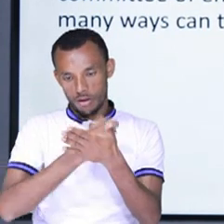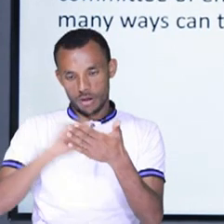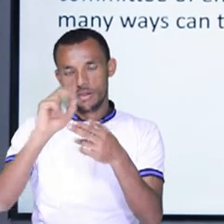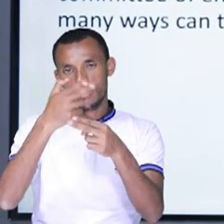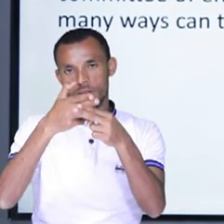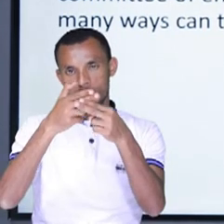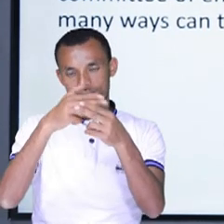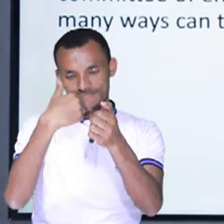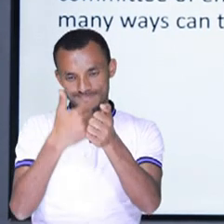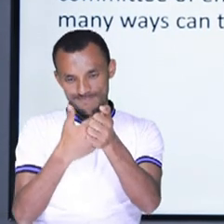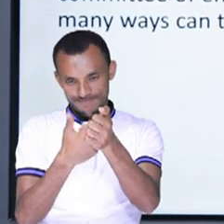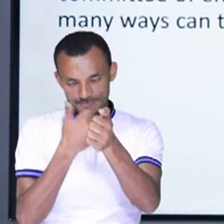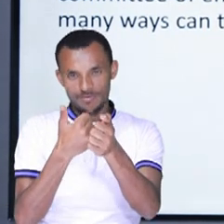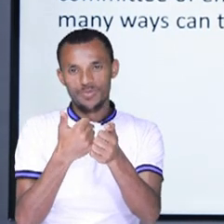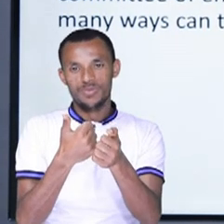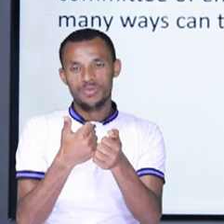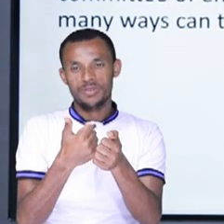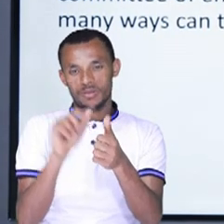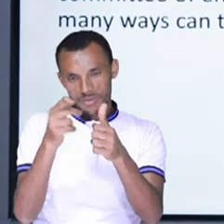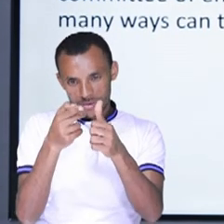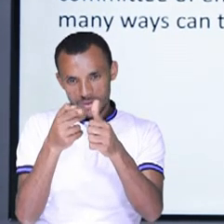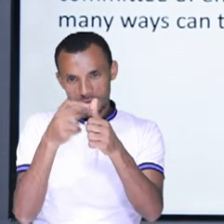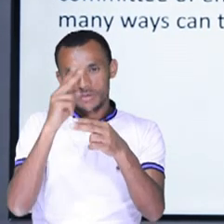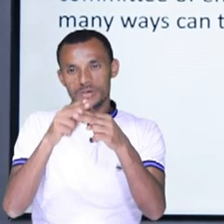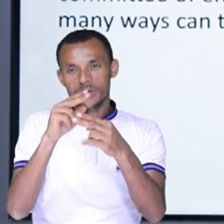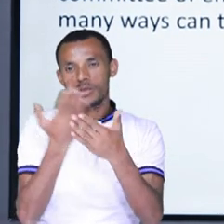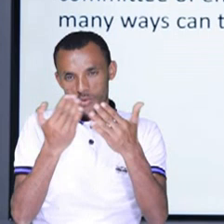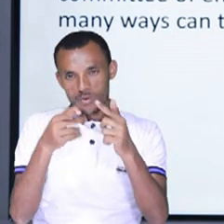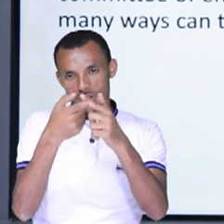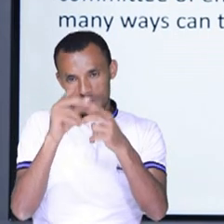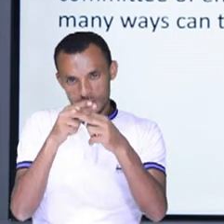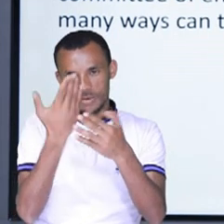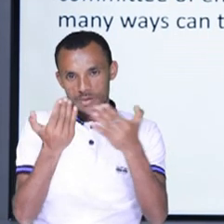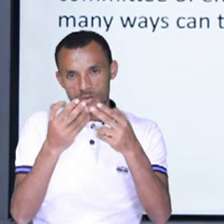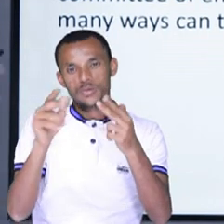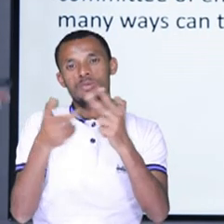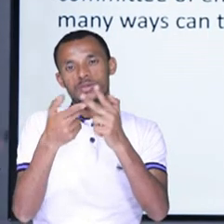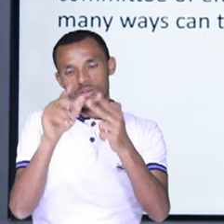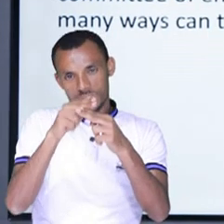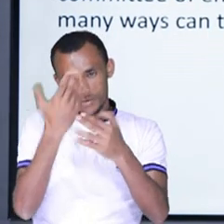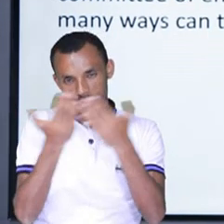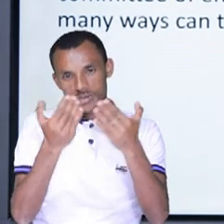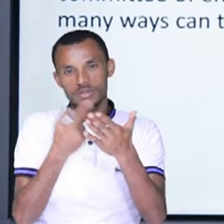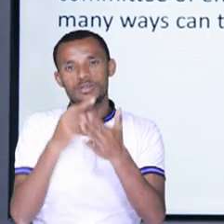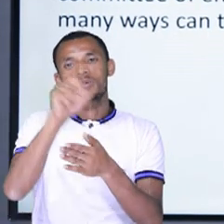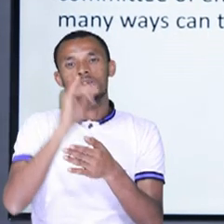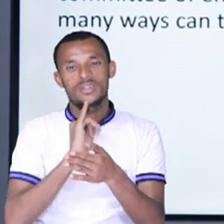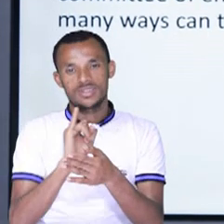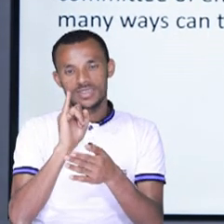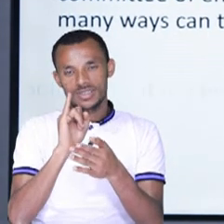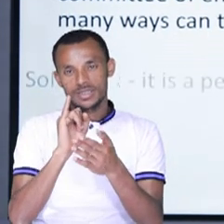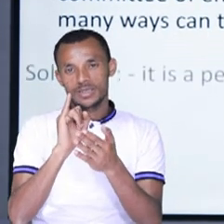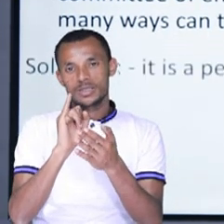in order. Whose name will be written first? Second, third, fourth, fifth. So this question, it is